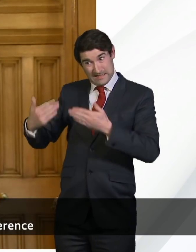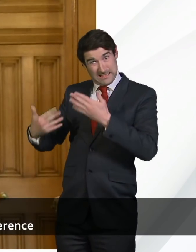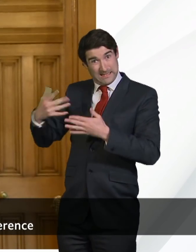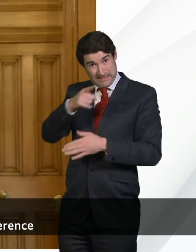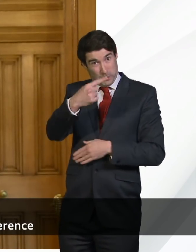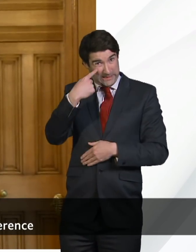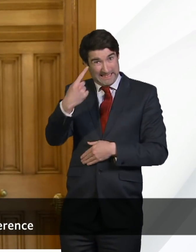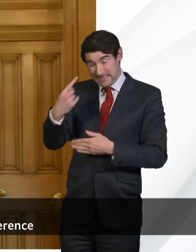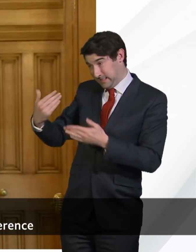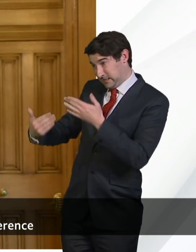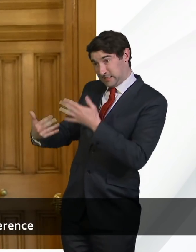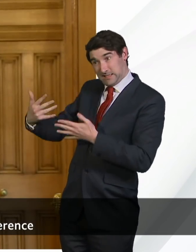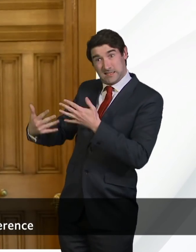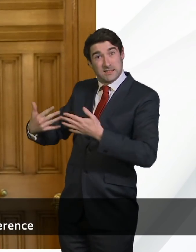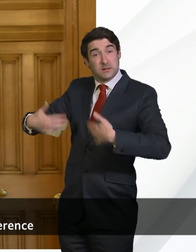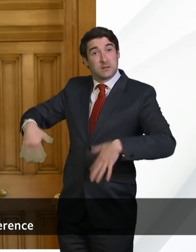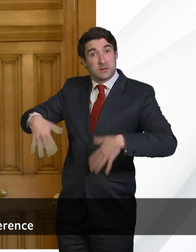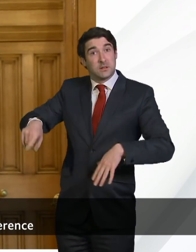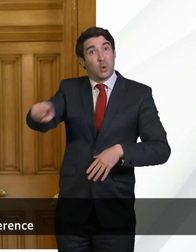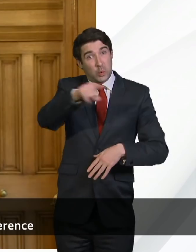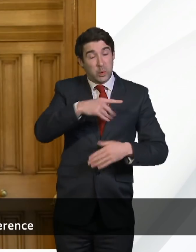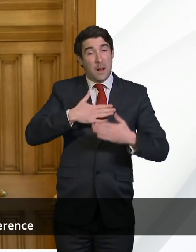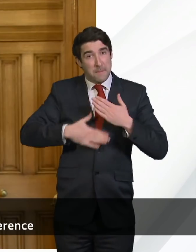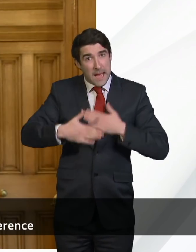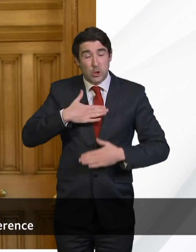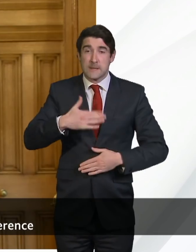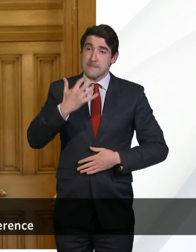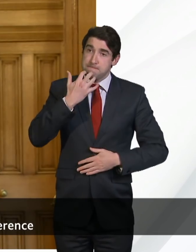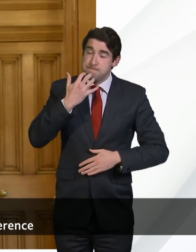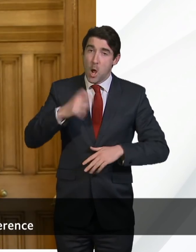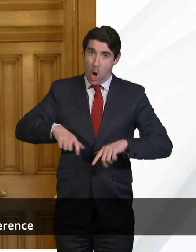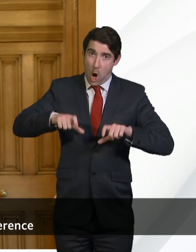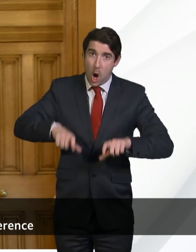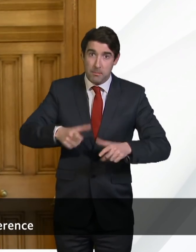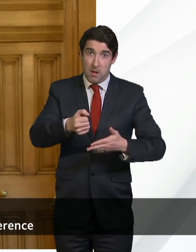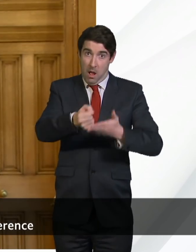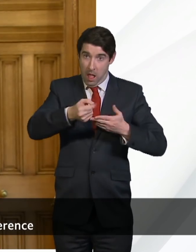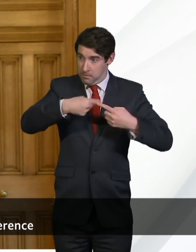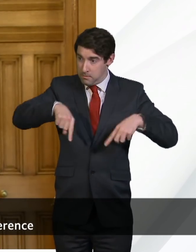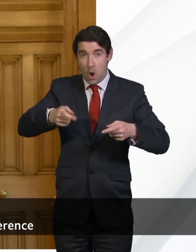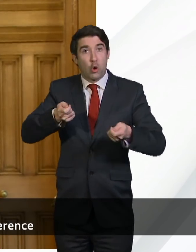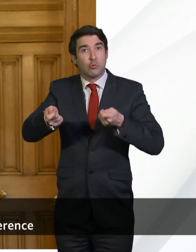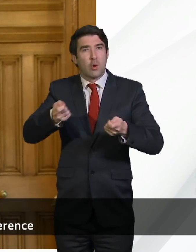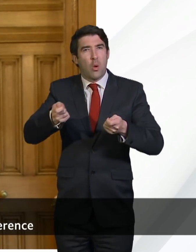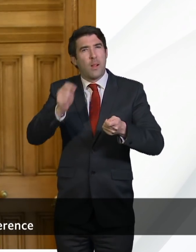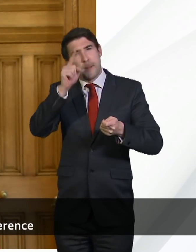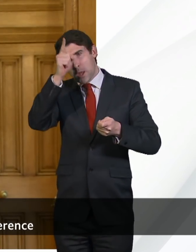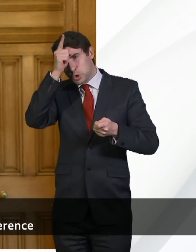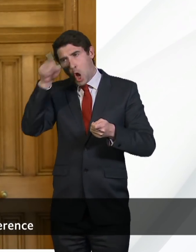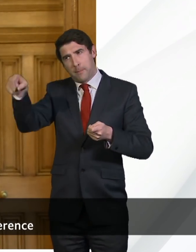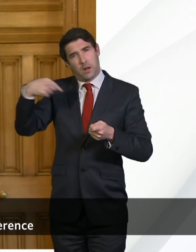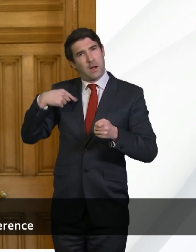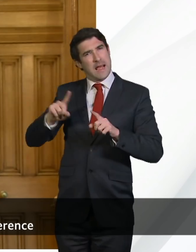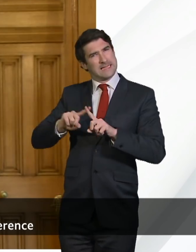real difference. It has saved lives. It has helped protect the NHS. We're obviously not on the same point along the peak as the Germans,